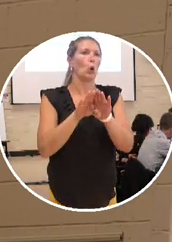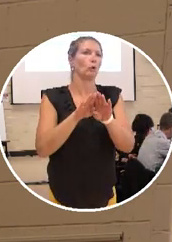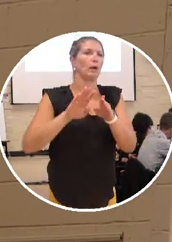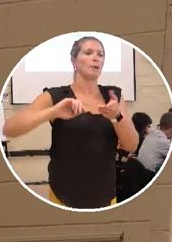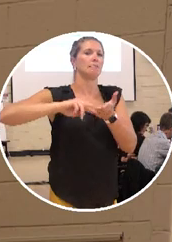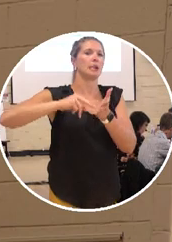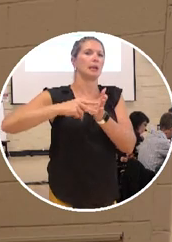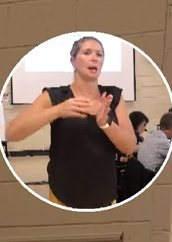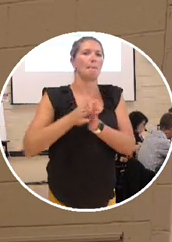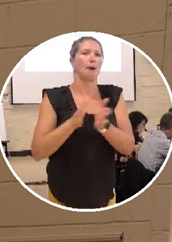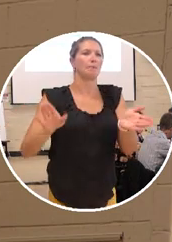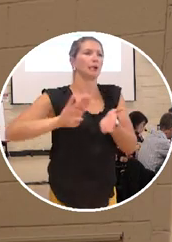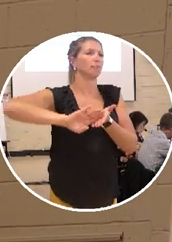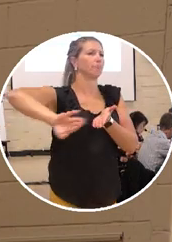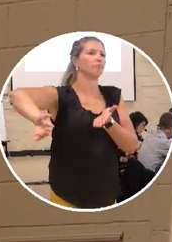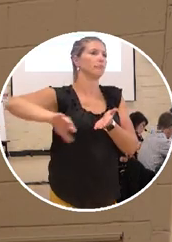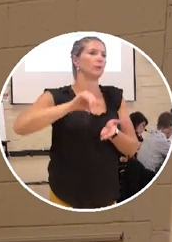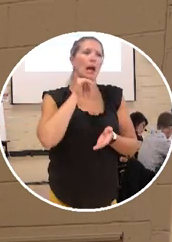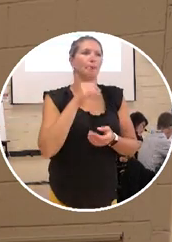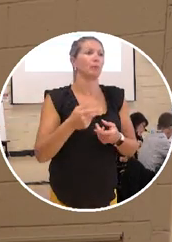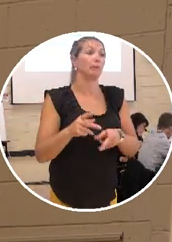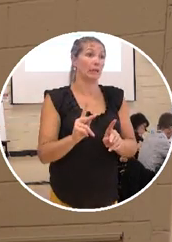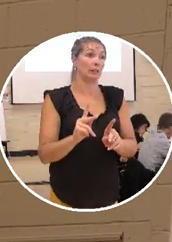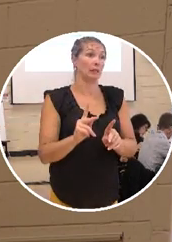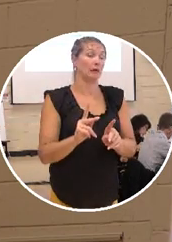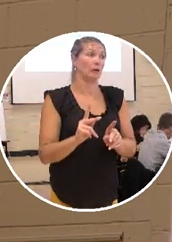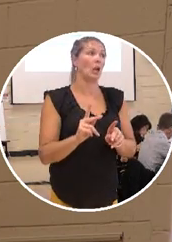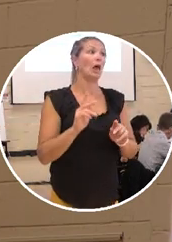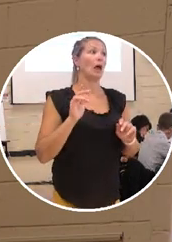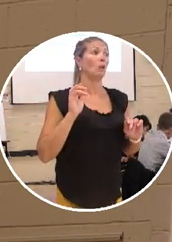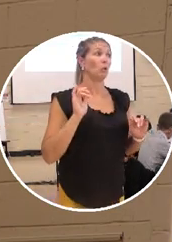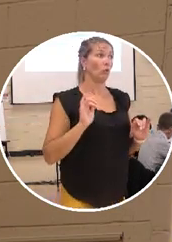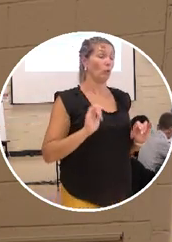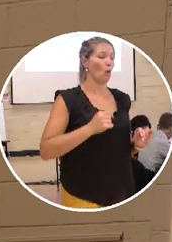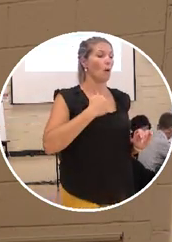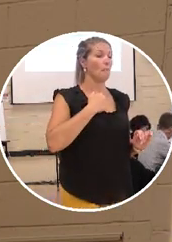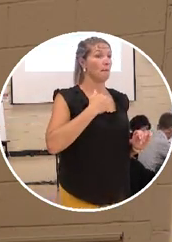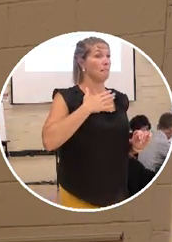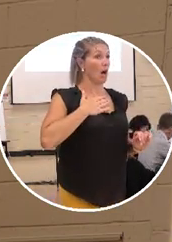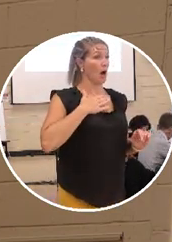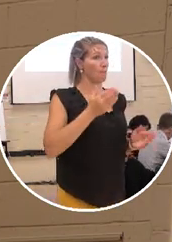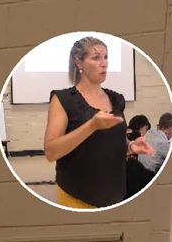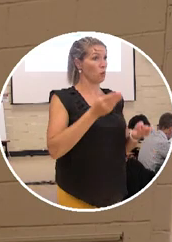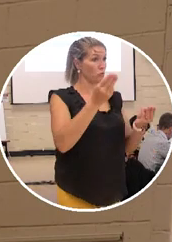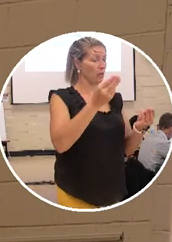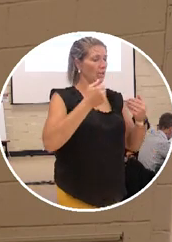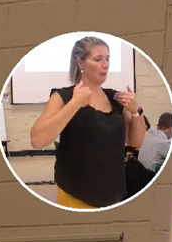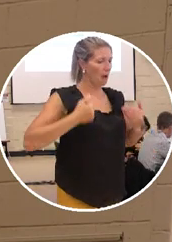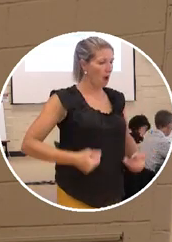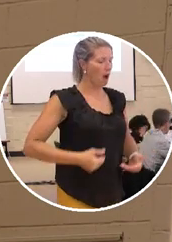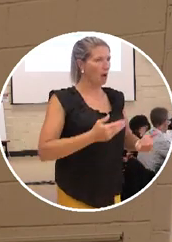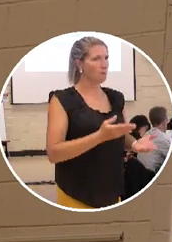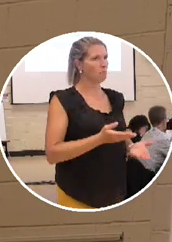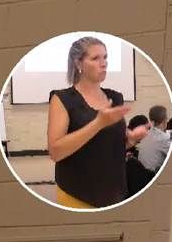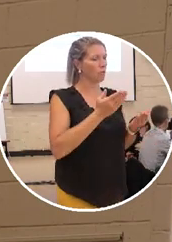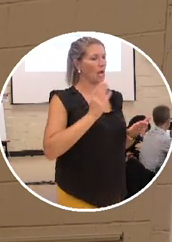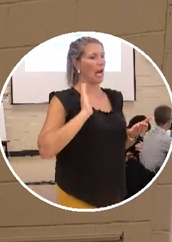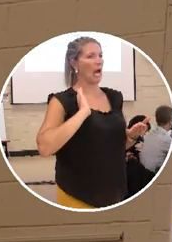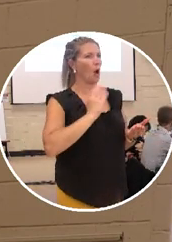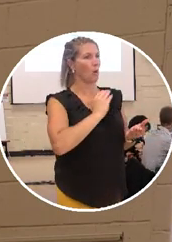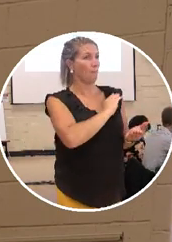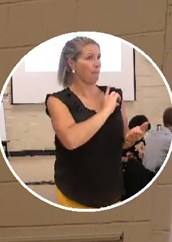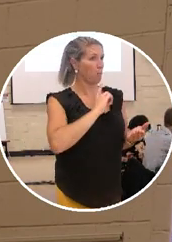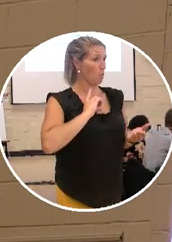excluded. The motion, I move that the board adopt the revised